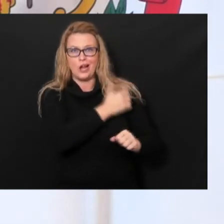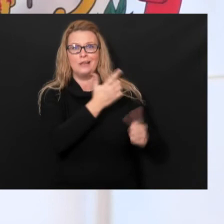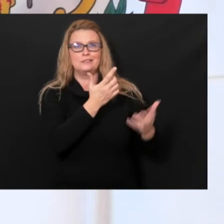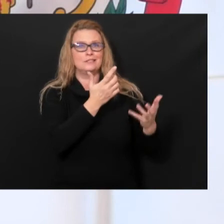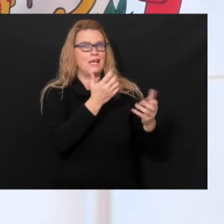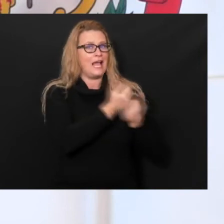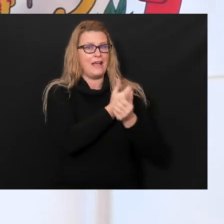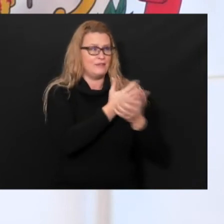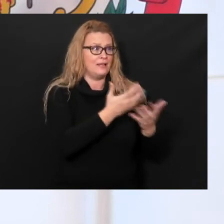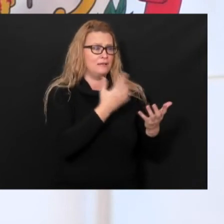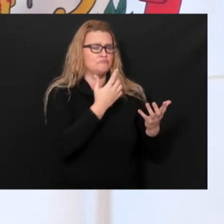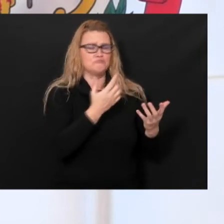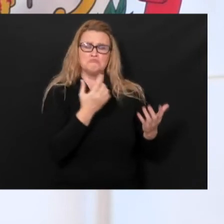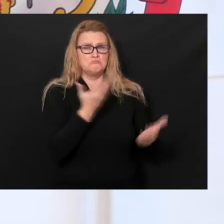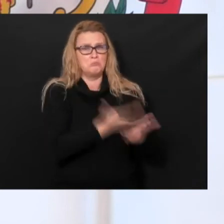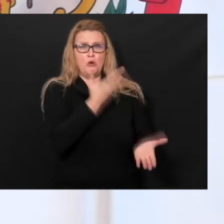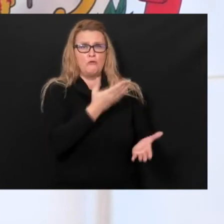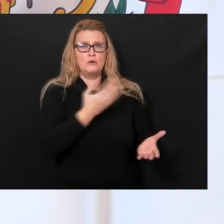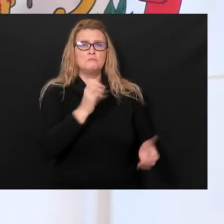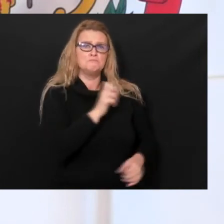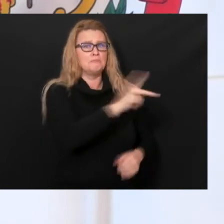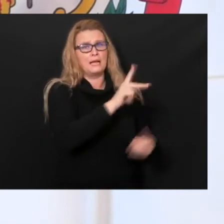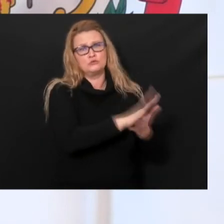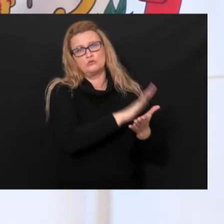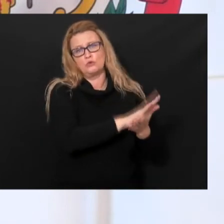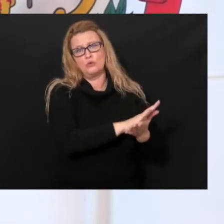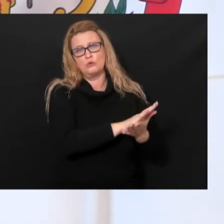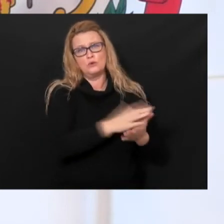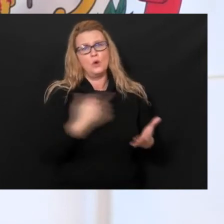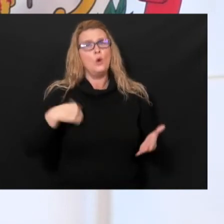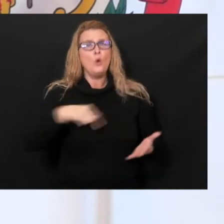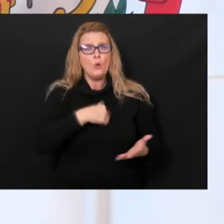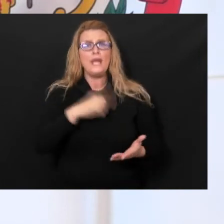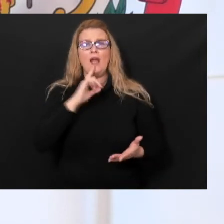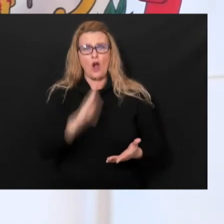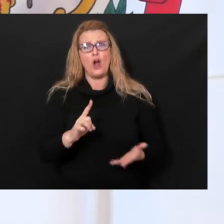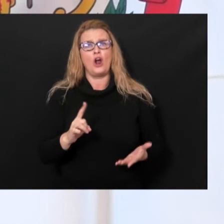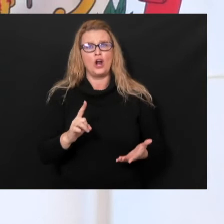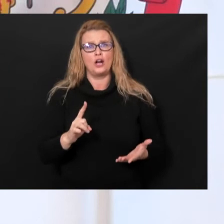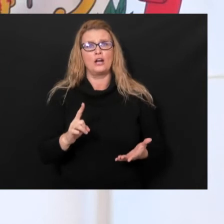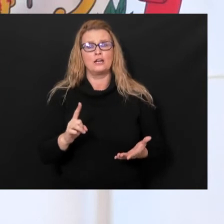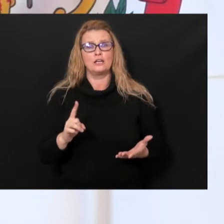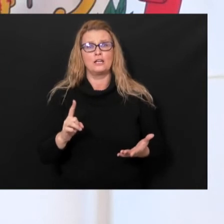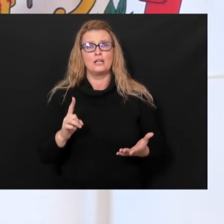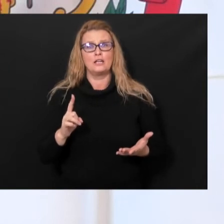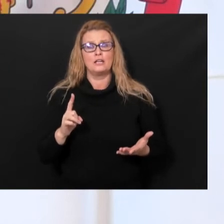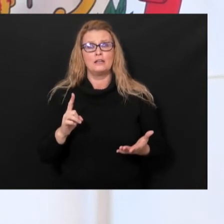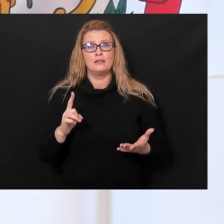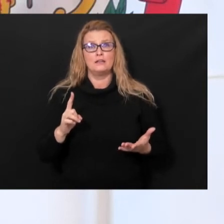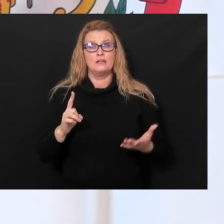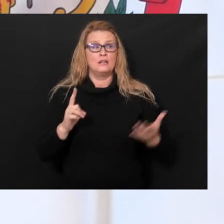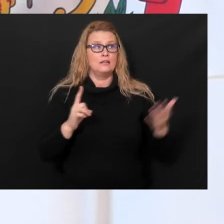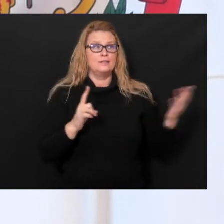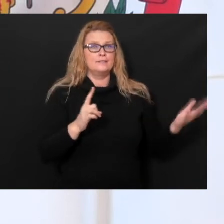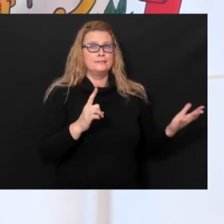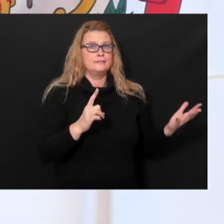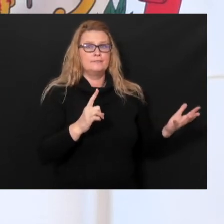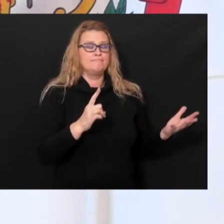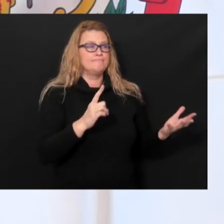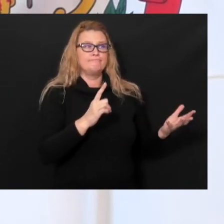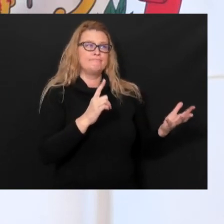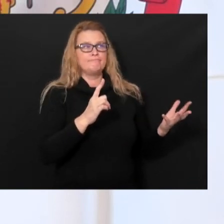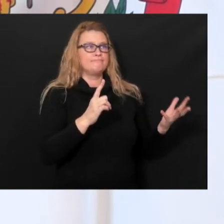go to school. That's all there is to it. We need to be back in school. We are absolutely killing ourselves and killing our kids to not be in